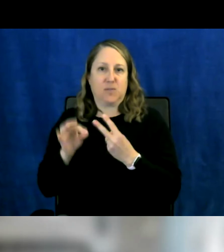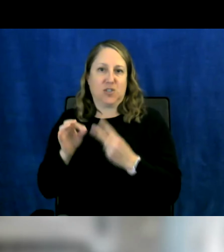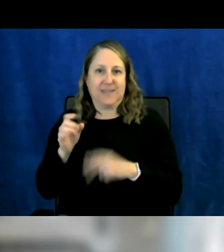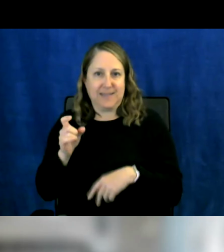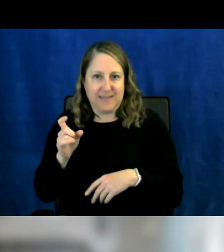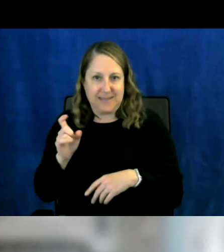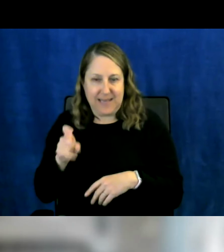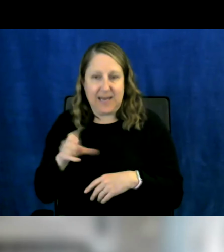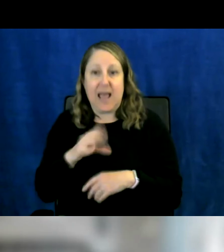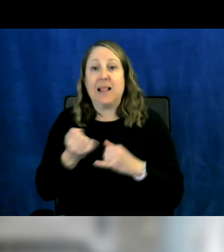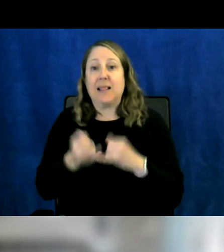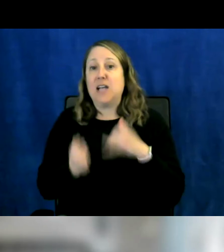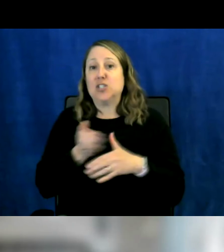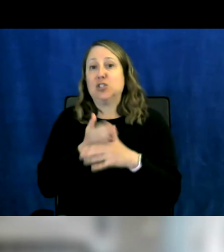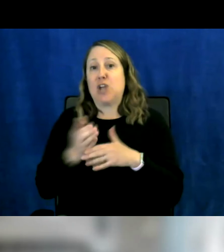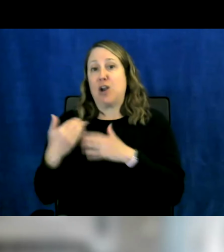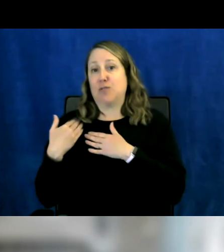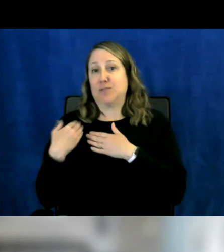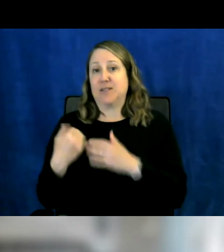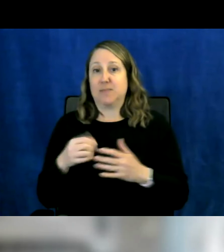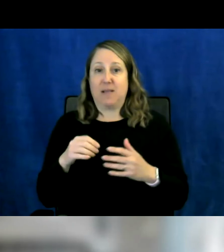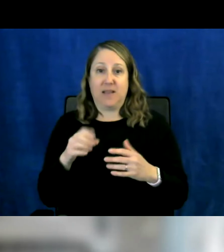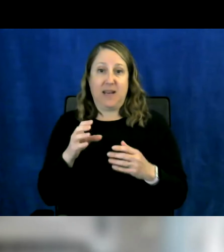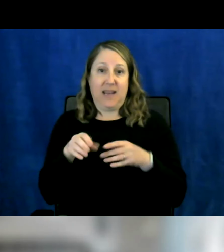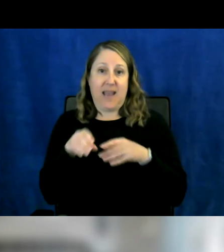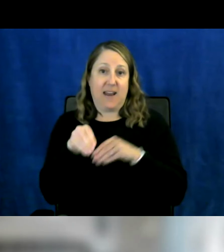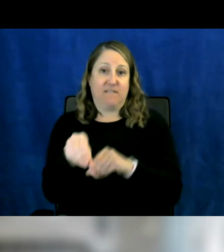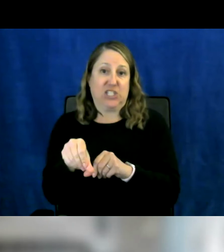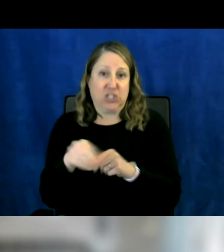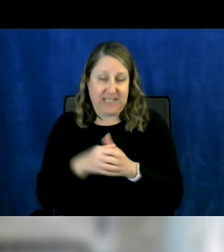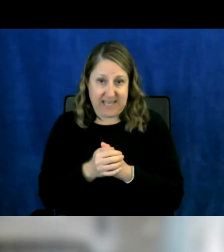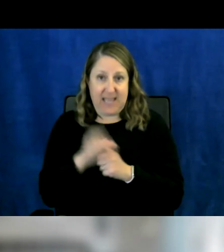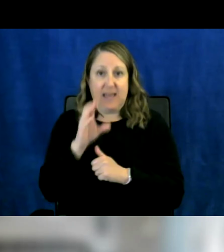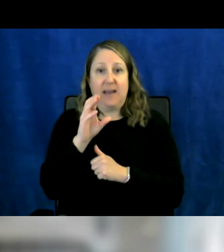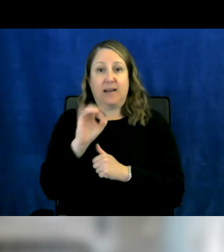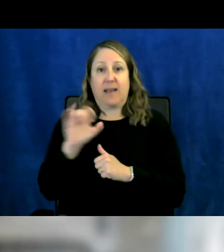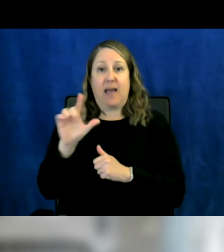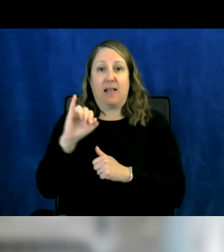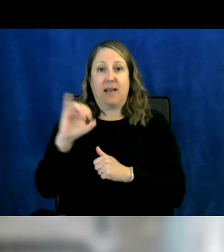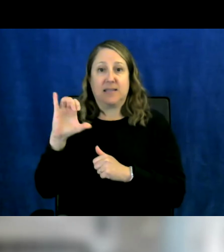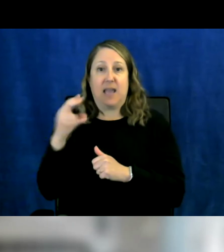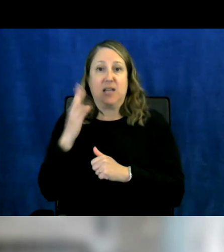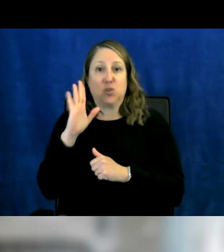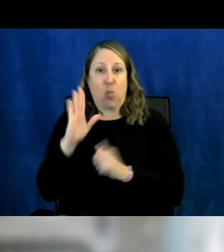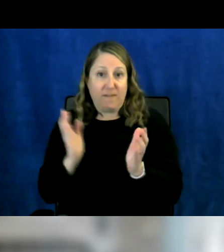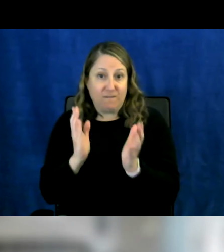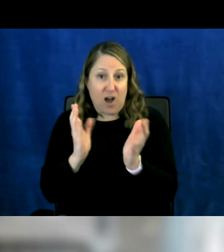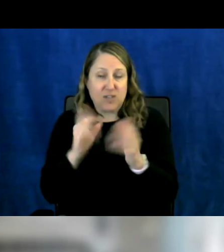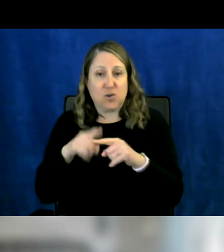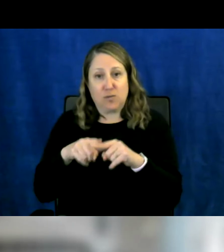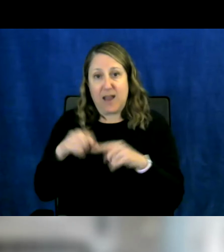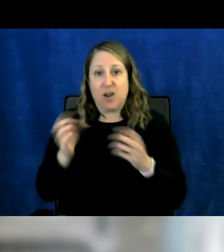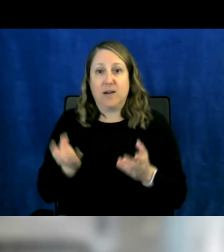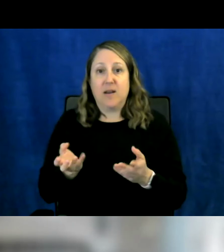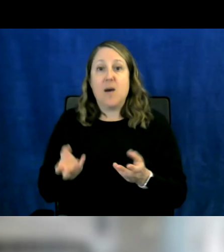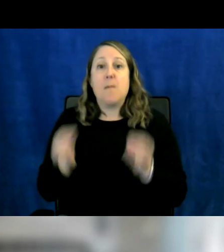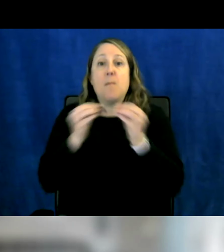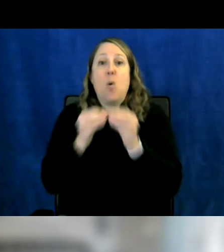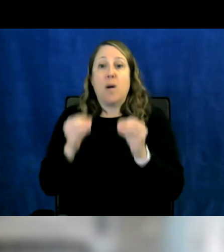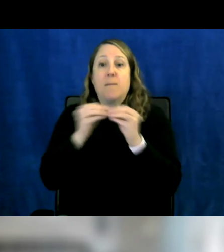shared responsibility, accountability, and efficiency. Cal-ICH will foster and rely upon increased coordination and